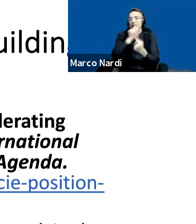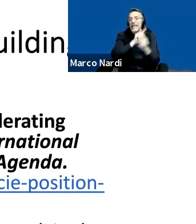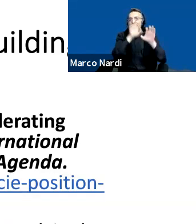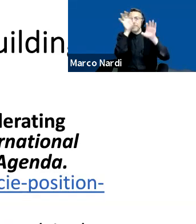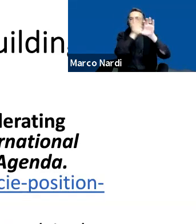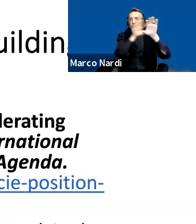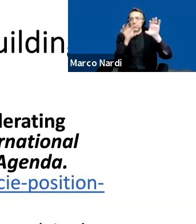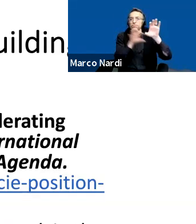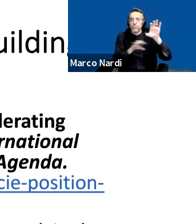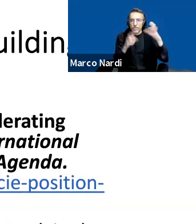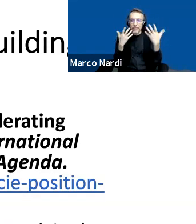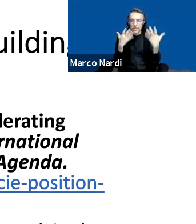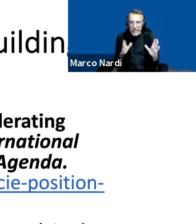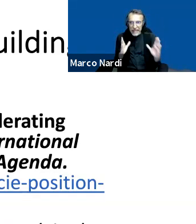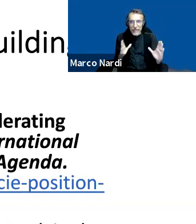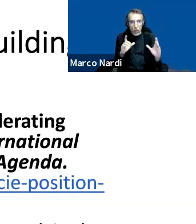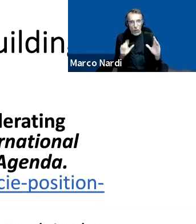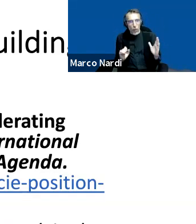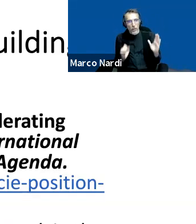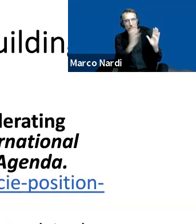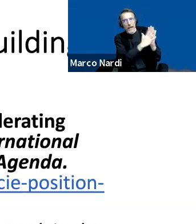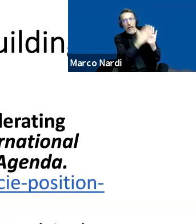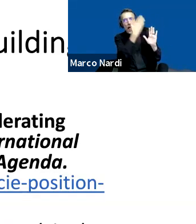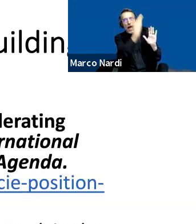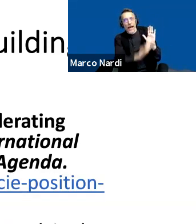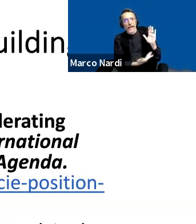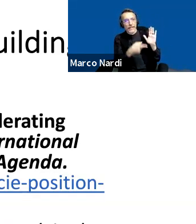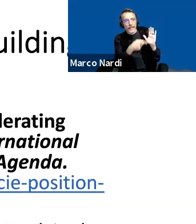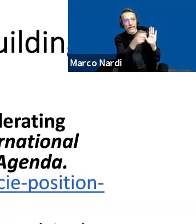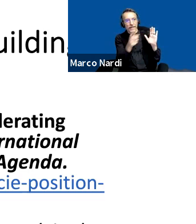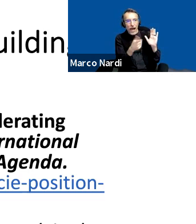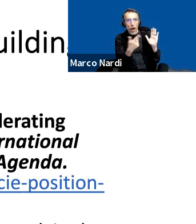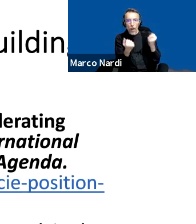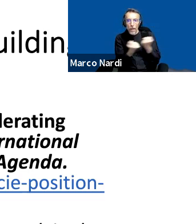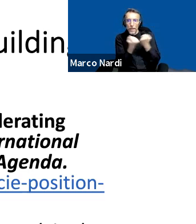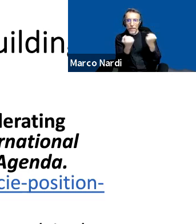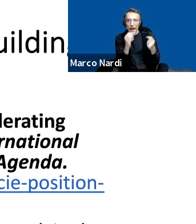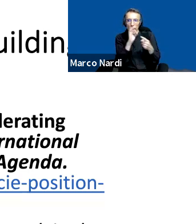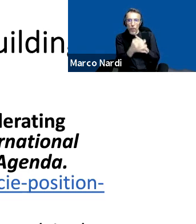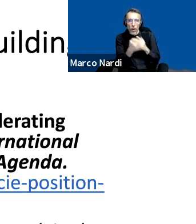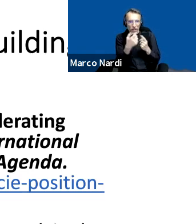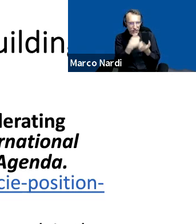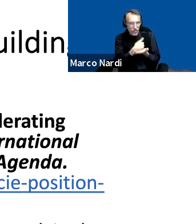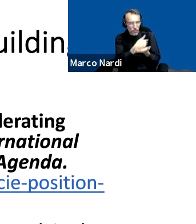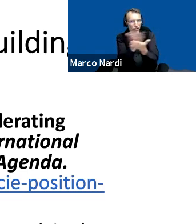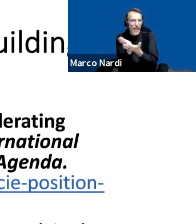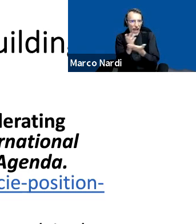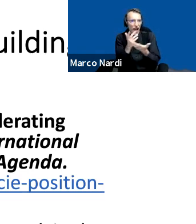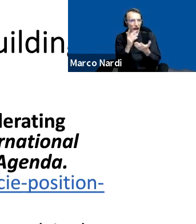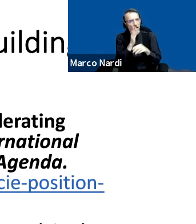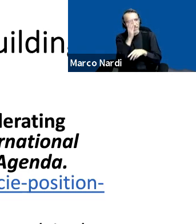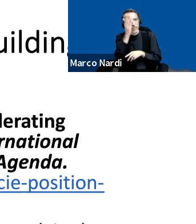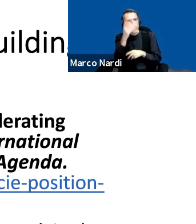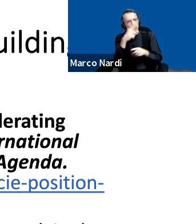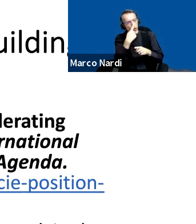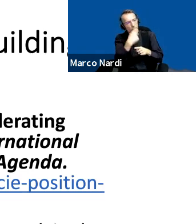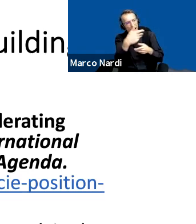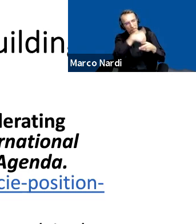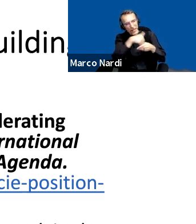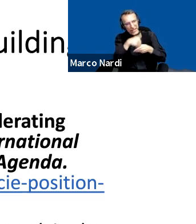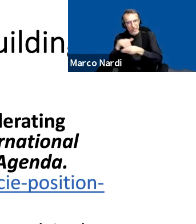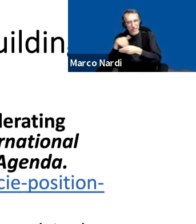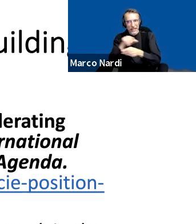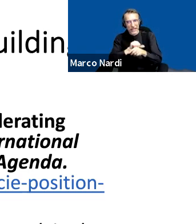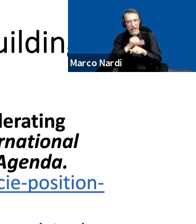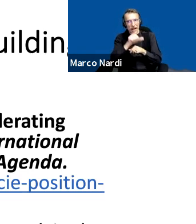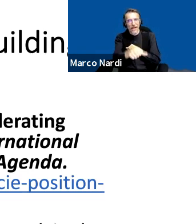The slide that I'm showing, that hopefully we can share all our PowerPoints with all the attendees afterwards,